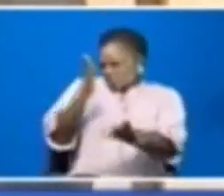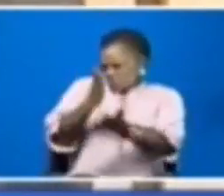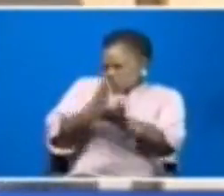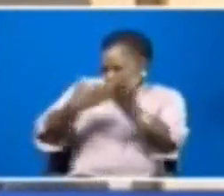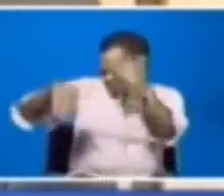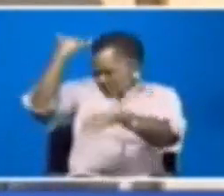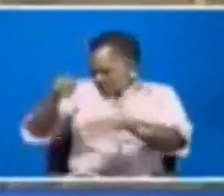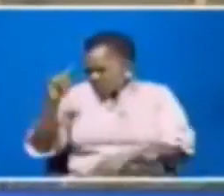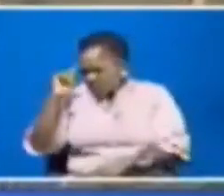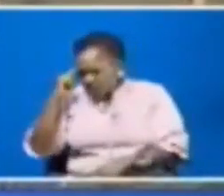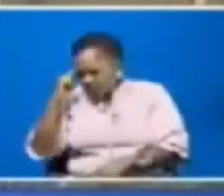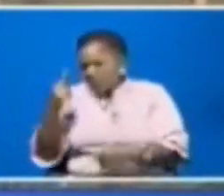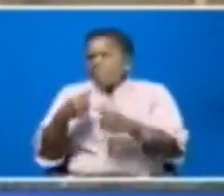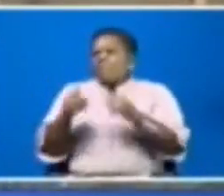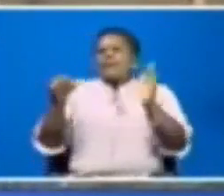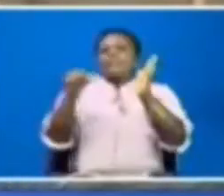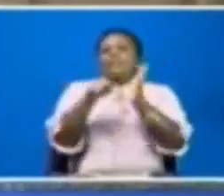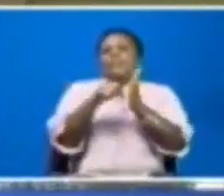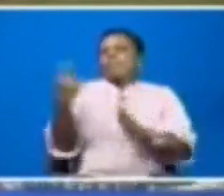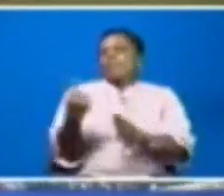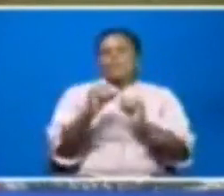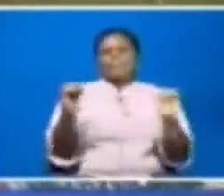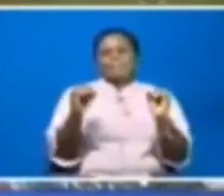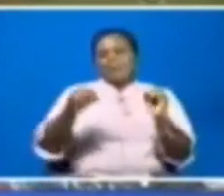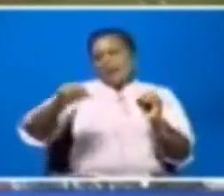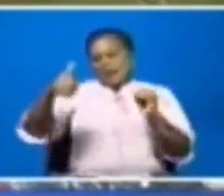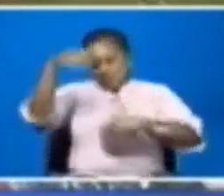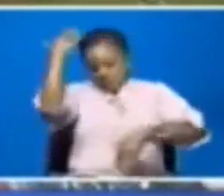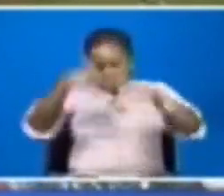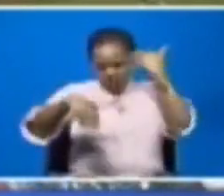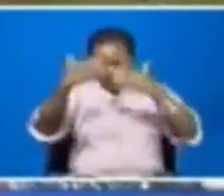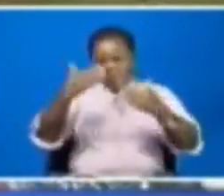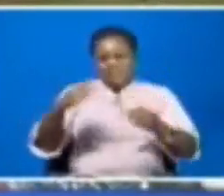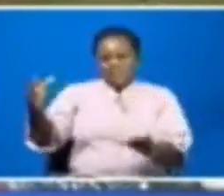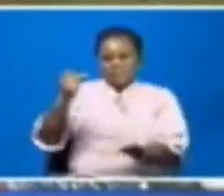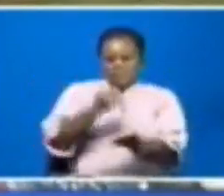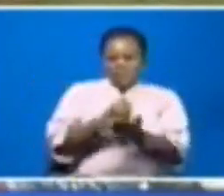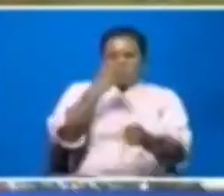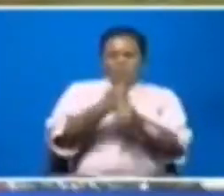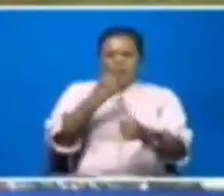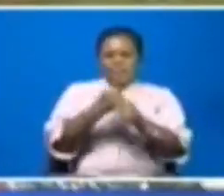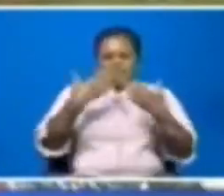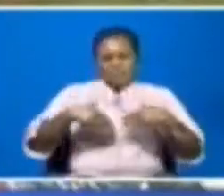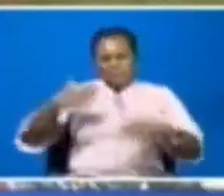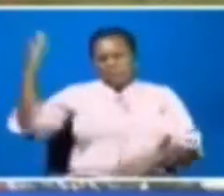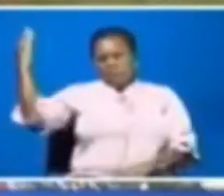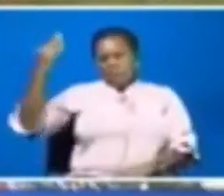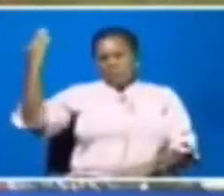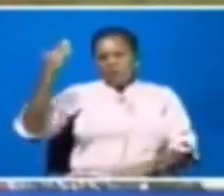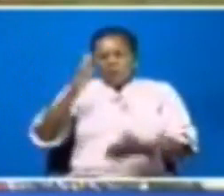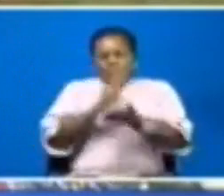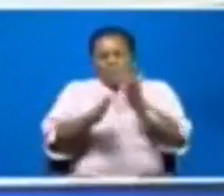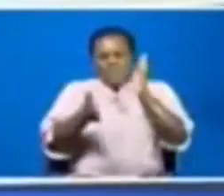are universities? Lakini shida sio hiyo tu. Vyuo vingi vimekuwa vikiajiri wafanyikazi wakiwemo wahadhiri pasi